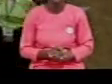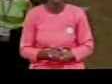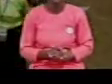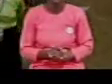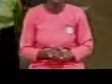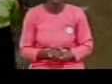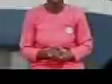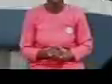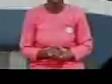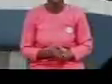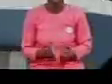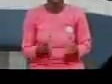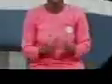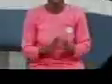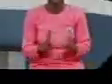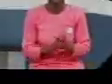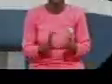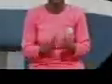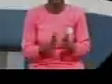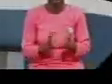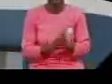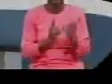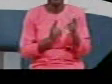Praise the Lord.